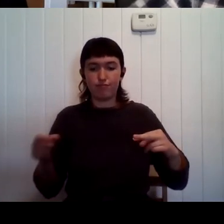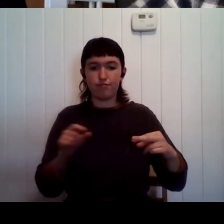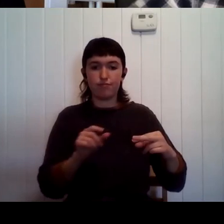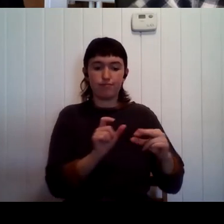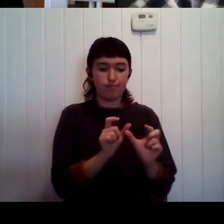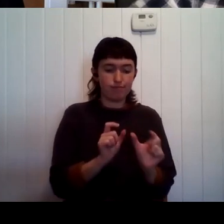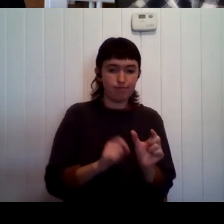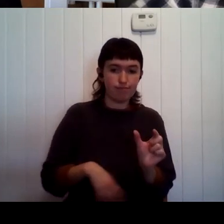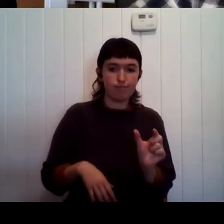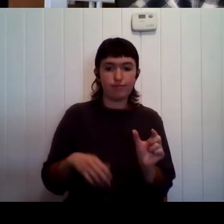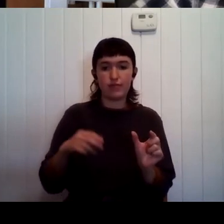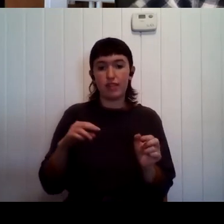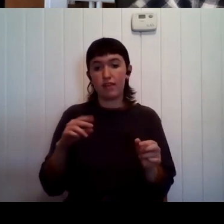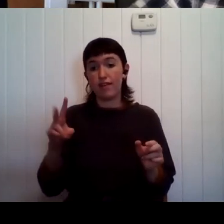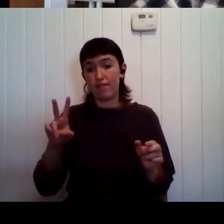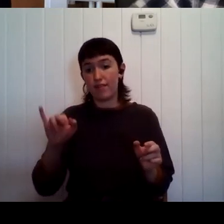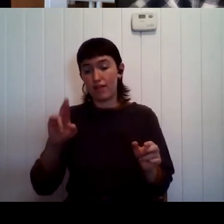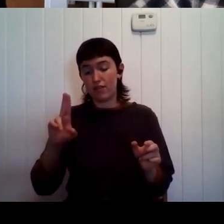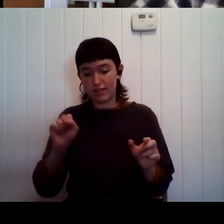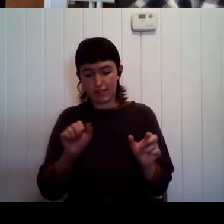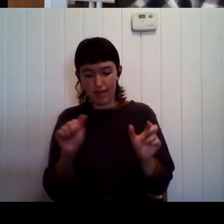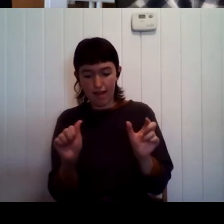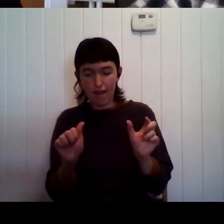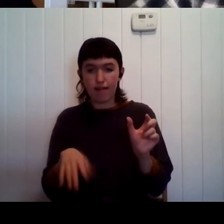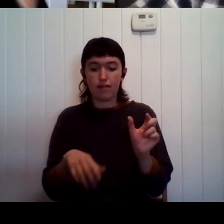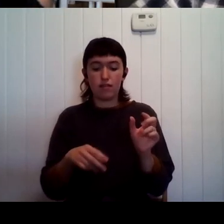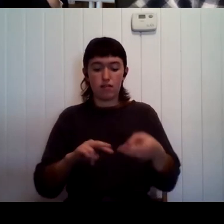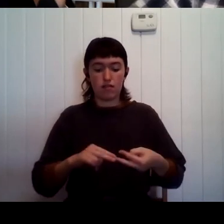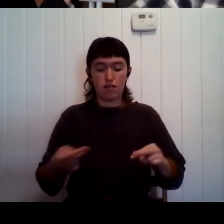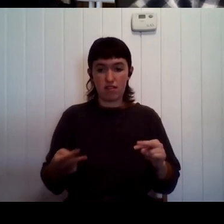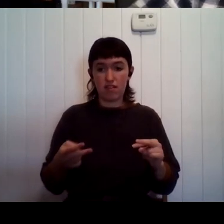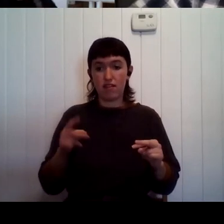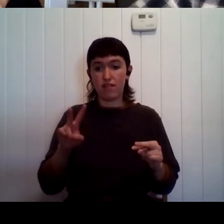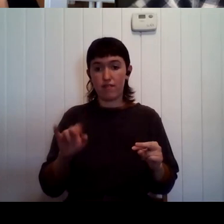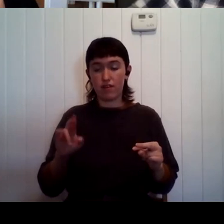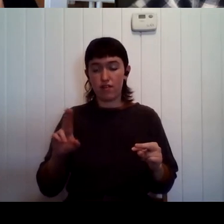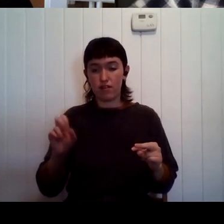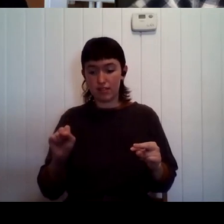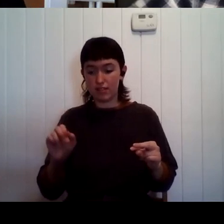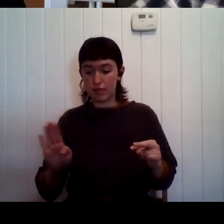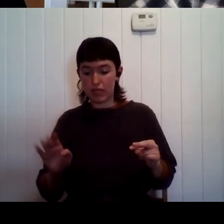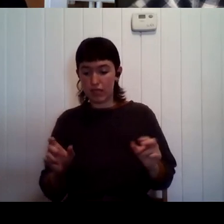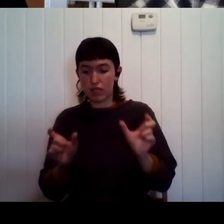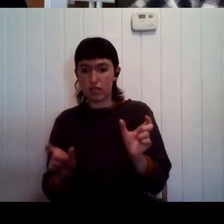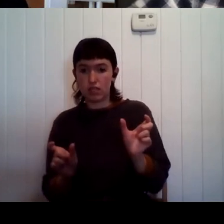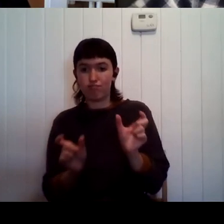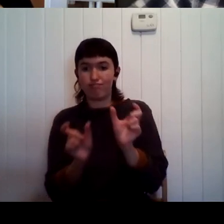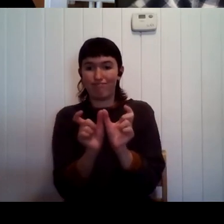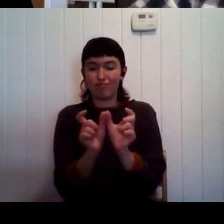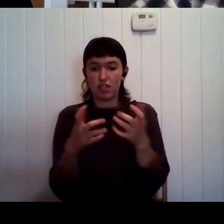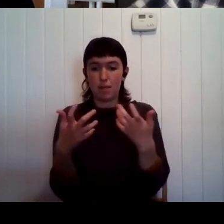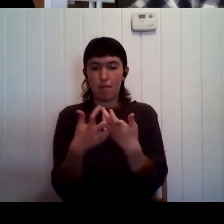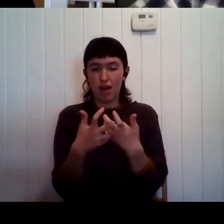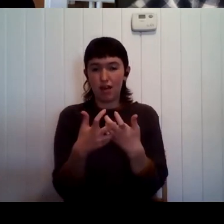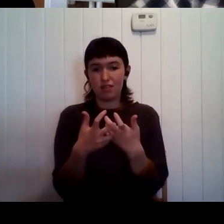and then one section from virus B, and then one section of virus A, one section of virus B, it kind of combines those two viruses and it makes a